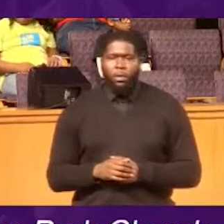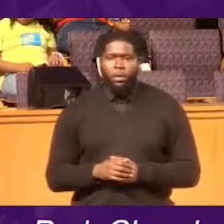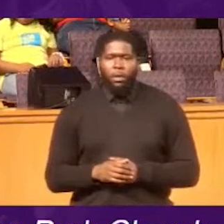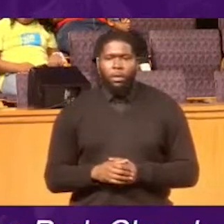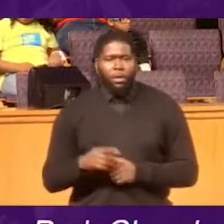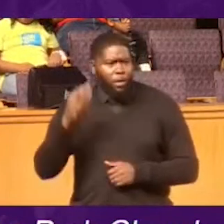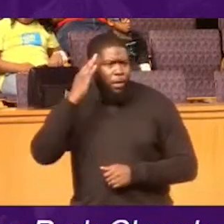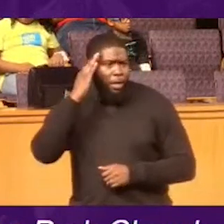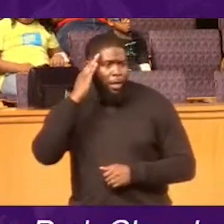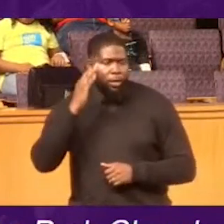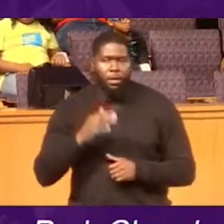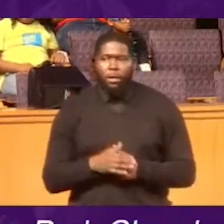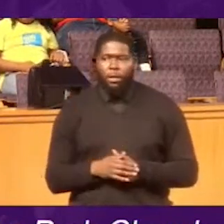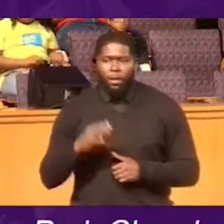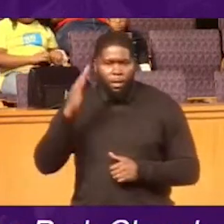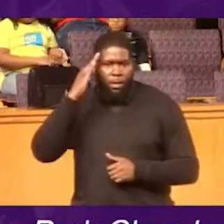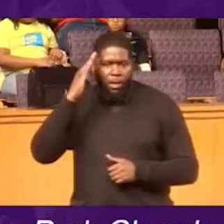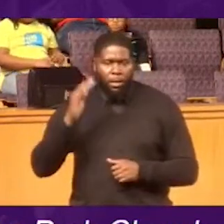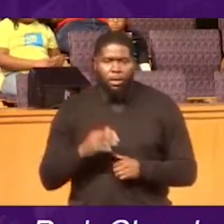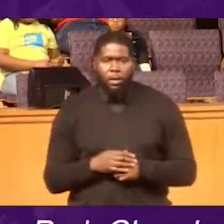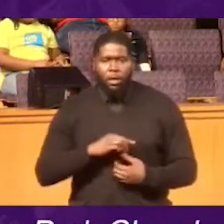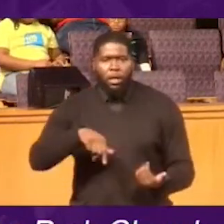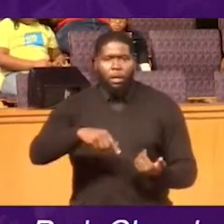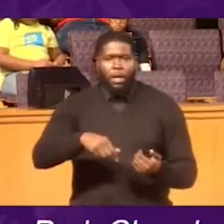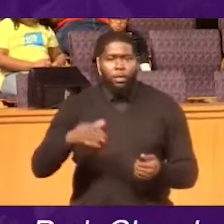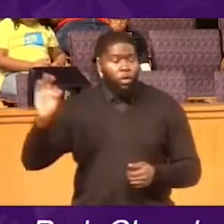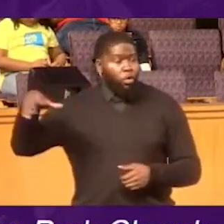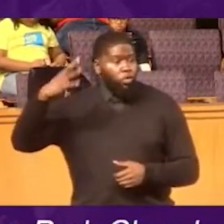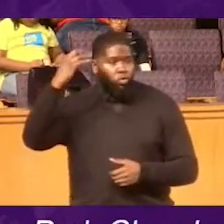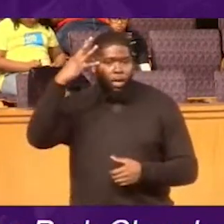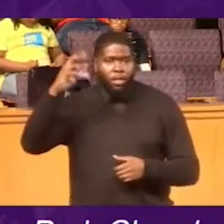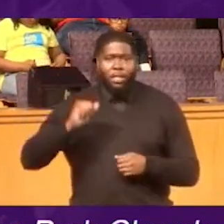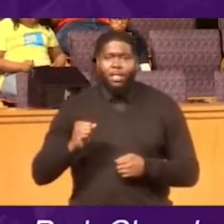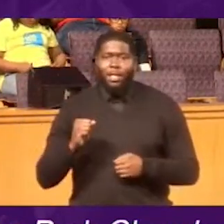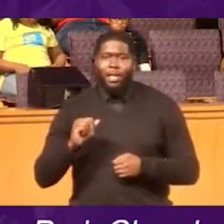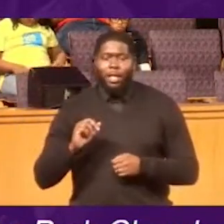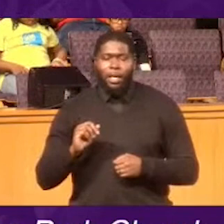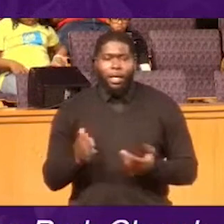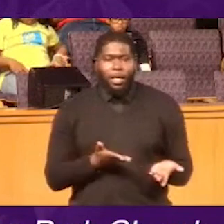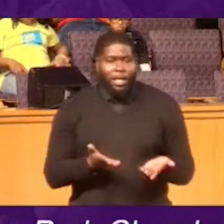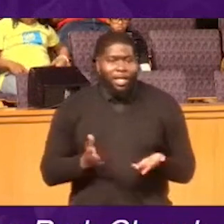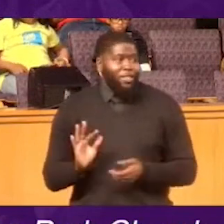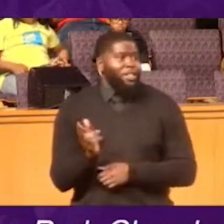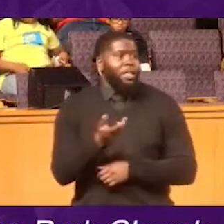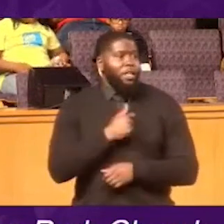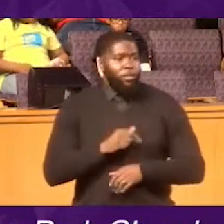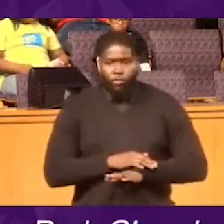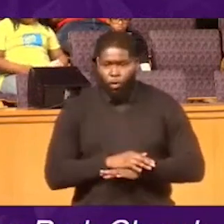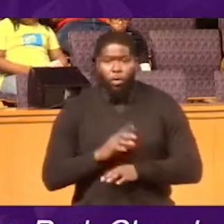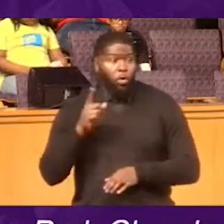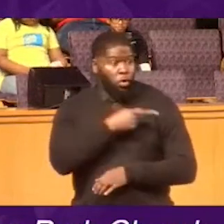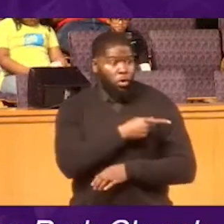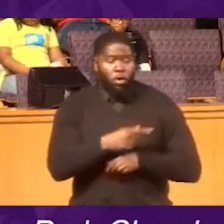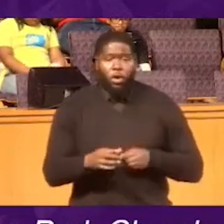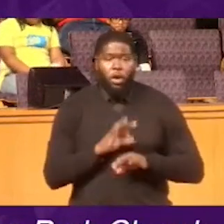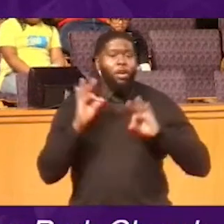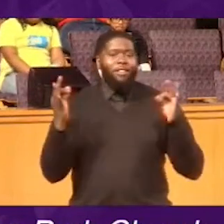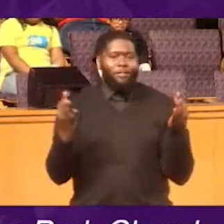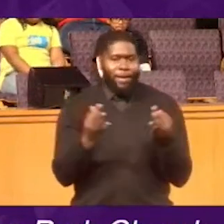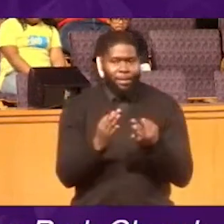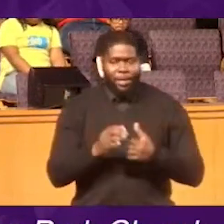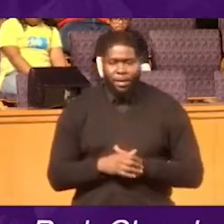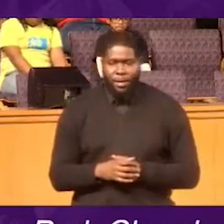Think about it. Think about the grace that she gives us when she needs to care for her family,